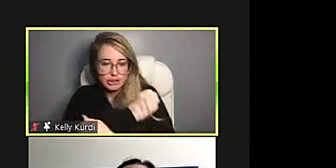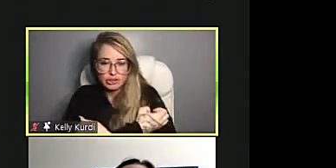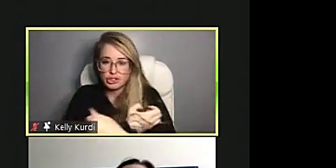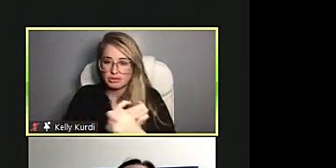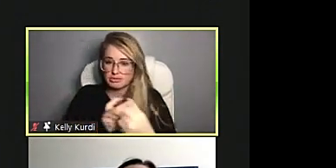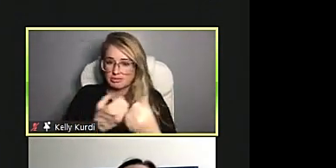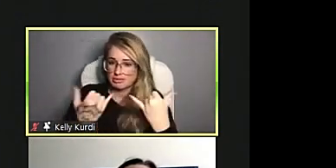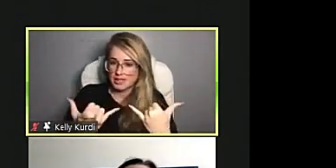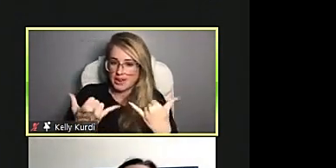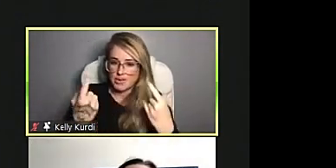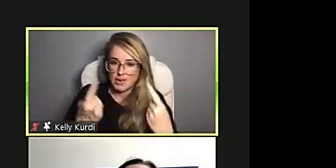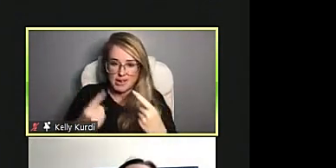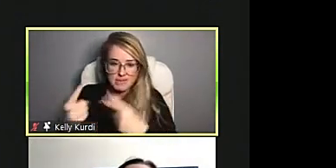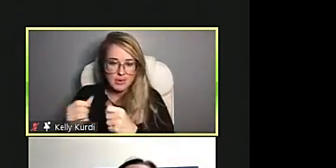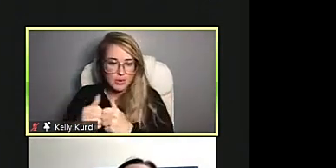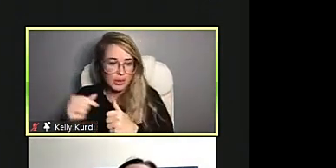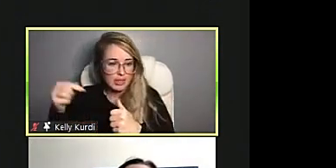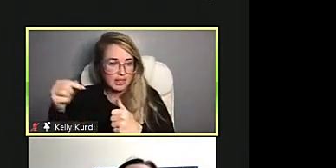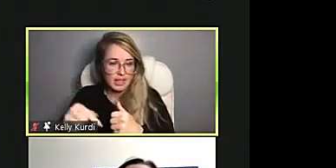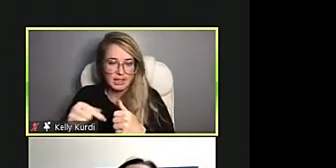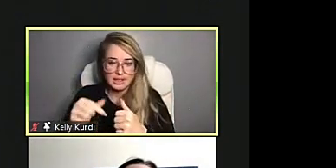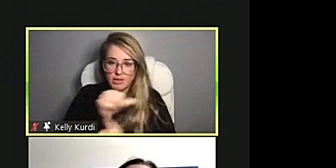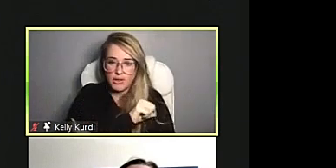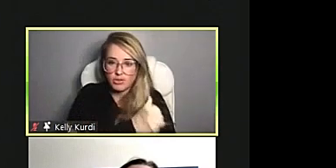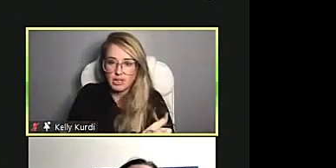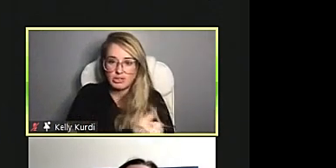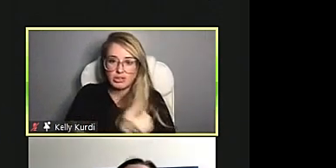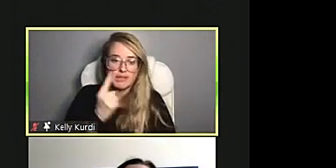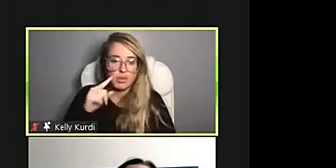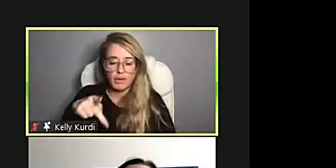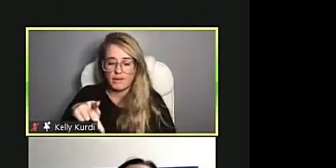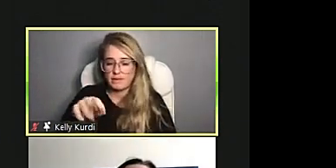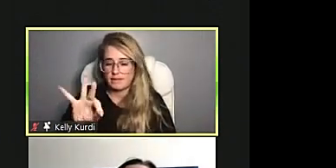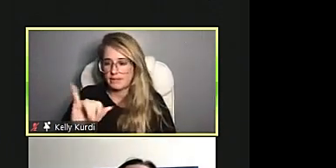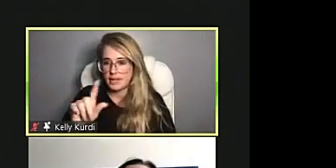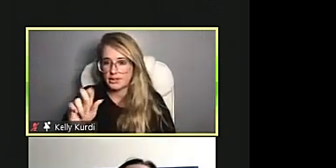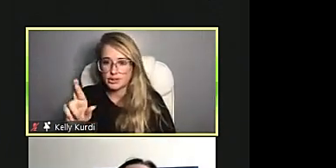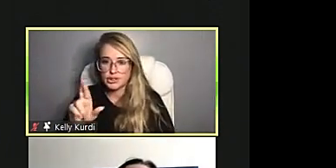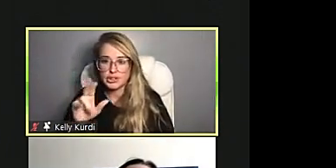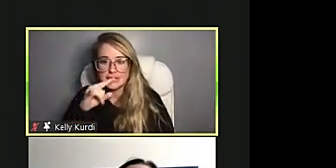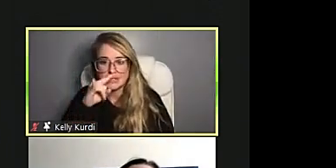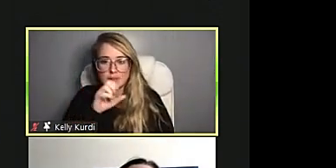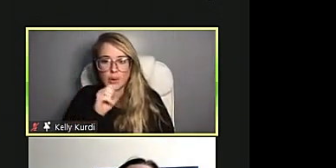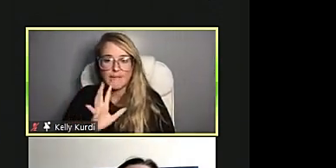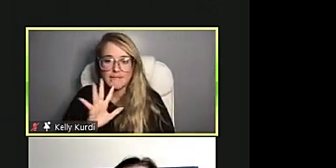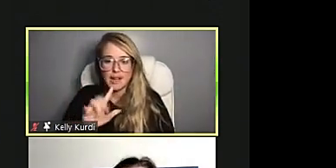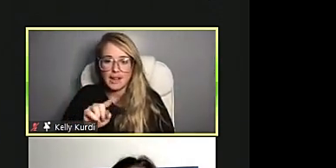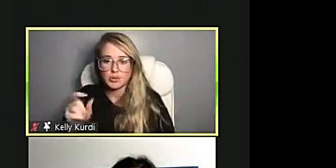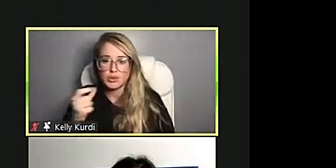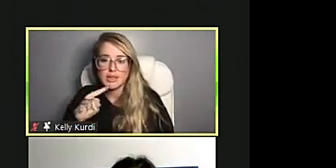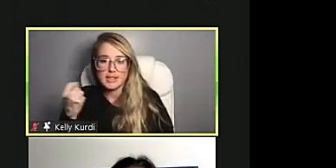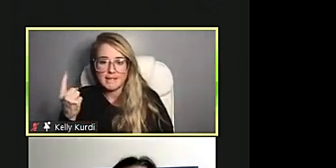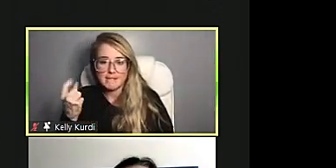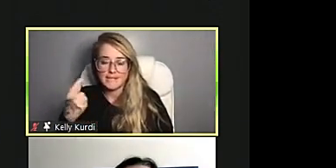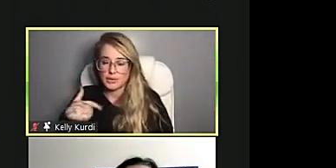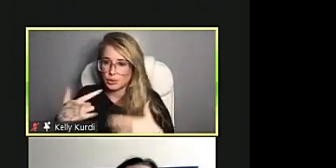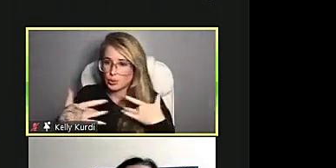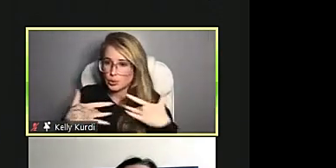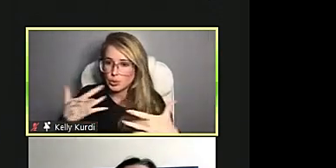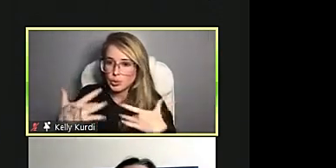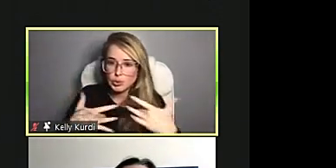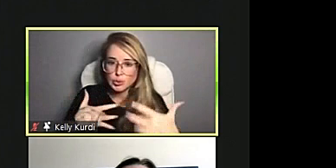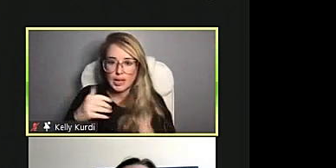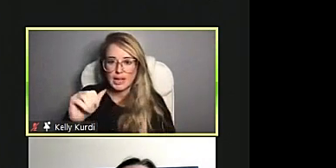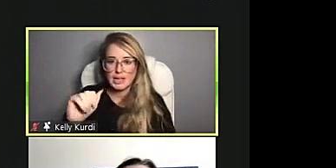come with the authorization of the Pfizer vaccine for kids between the ages of 5 to 11. ACIP